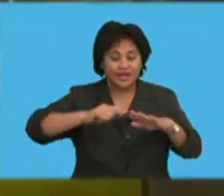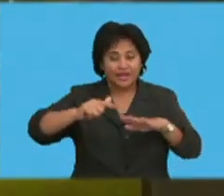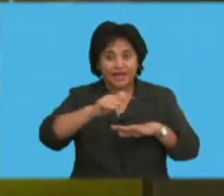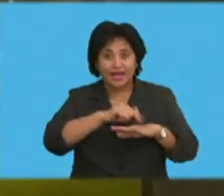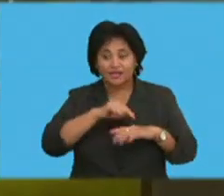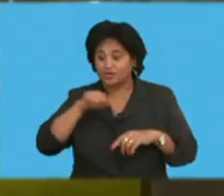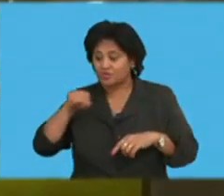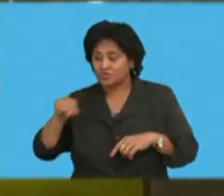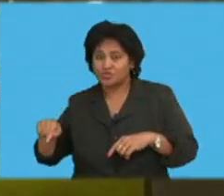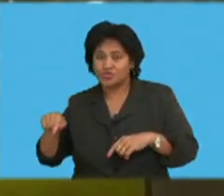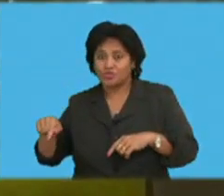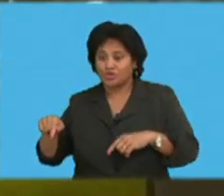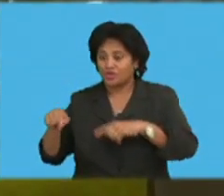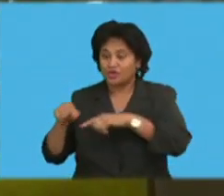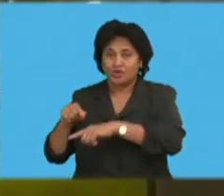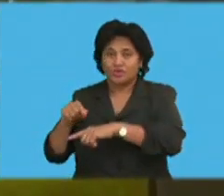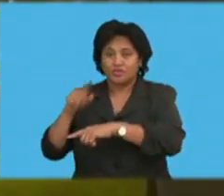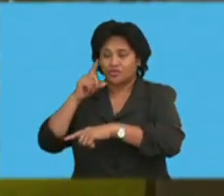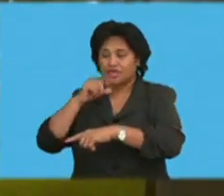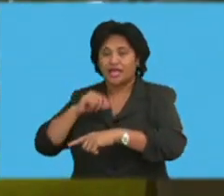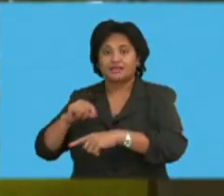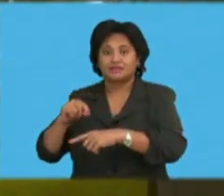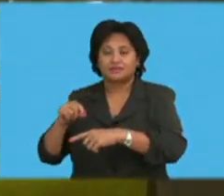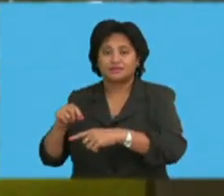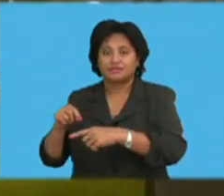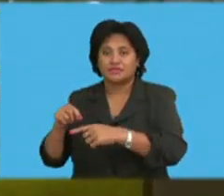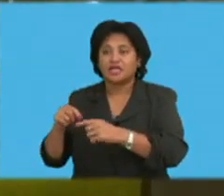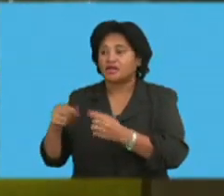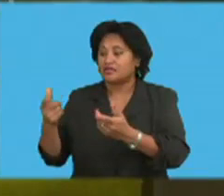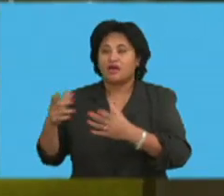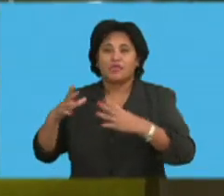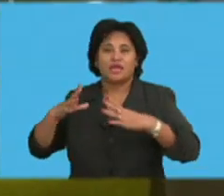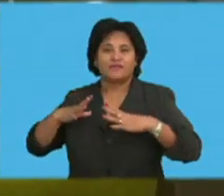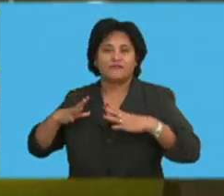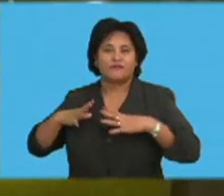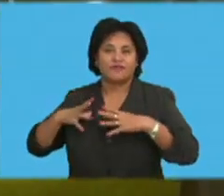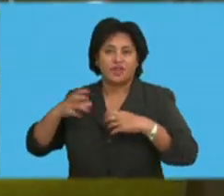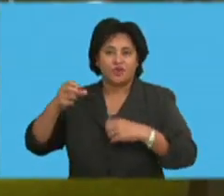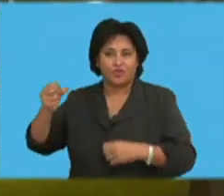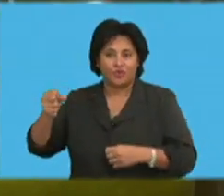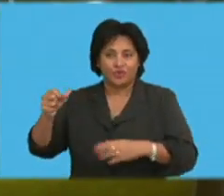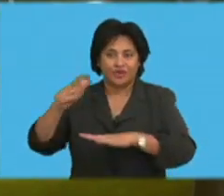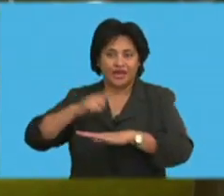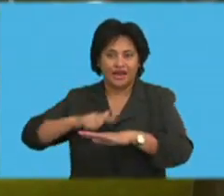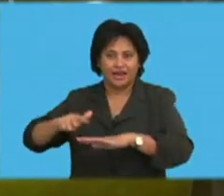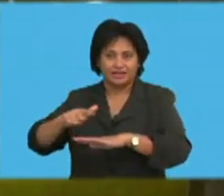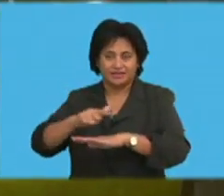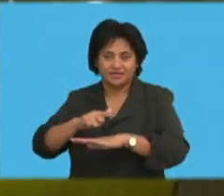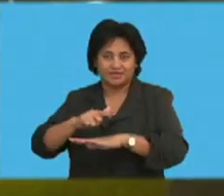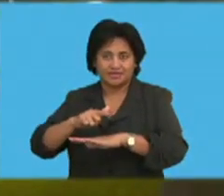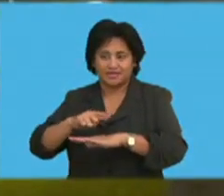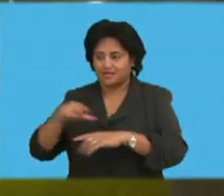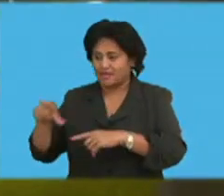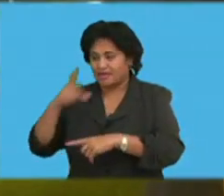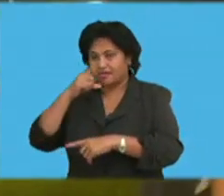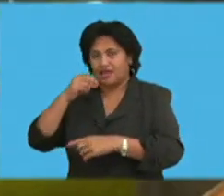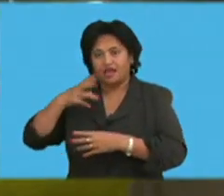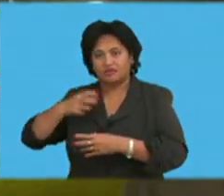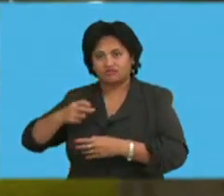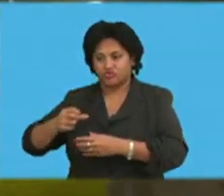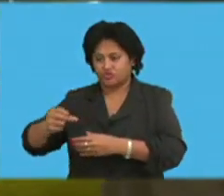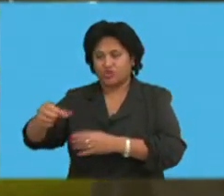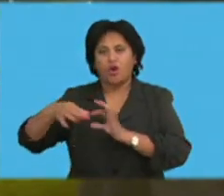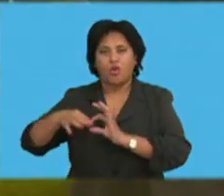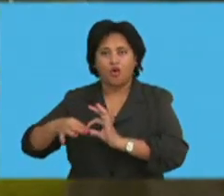land in fee simple, which meaning it became completely freehold, therefore they hold the land in perpetuity. That's what actually it means,